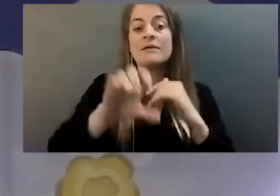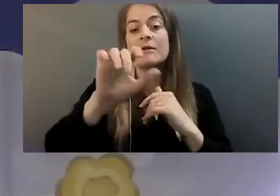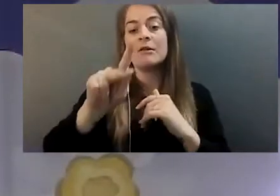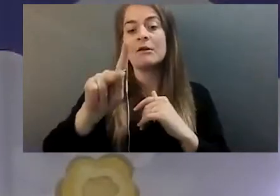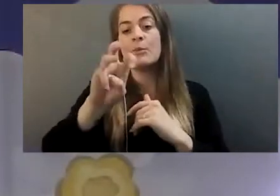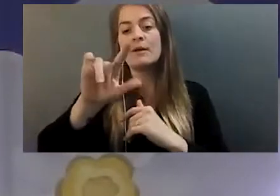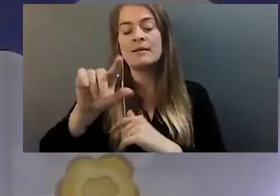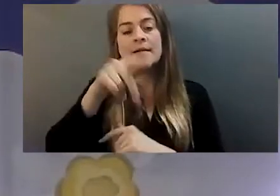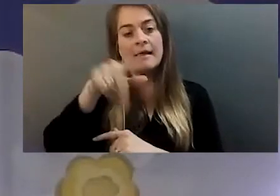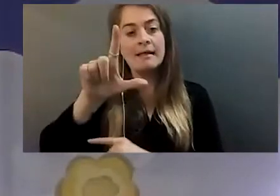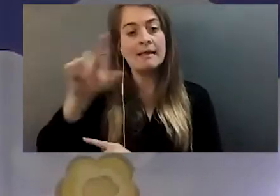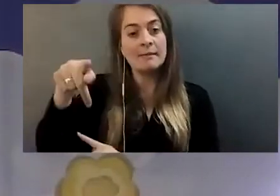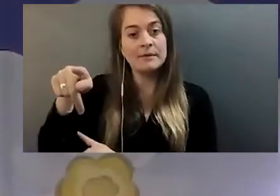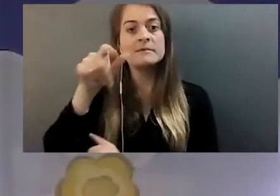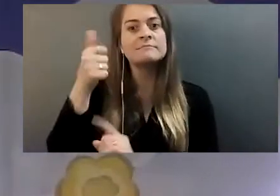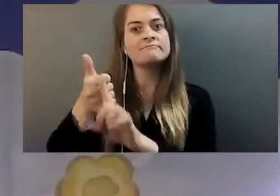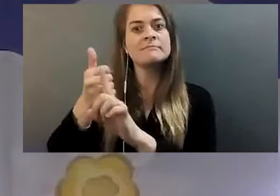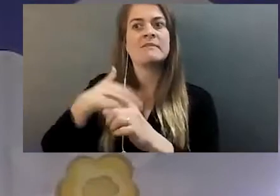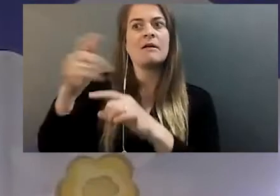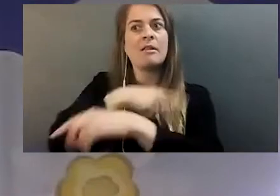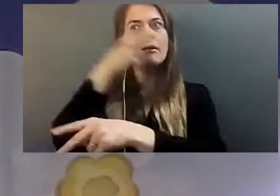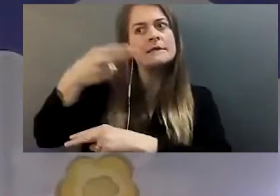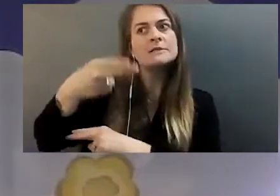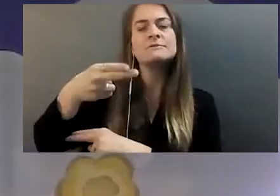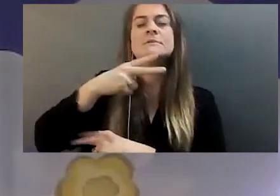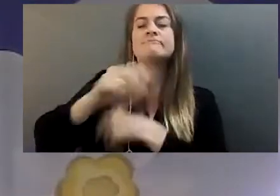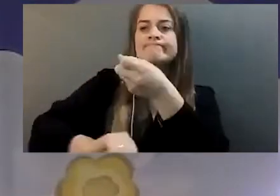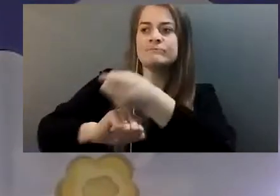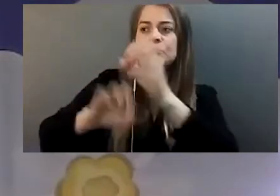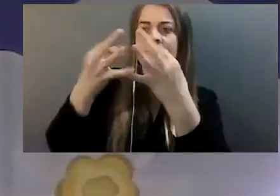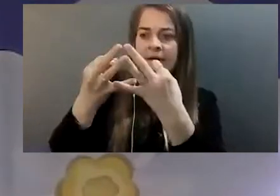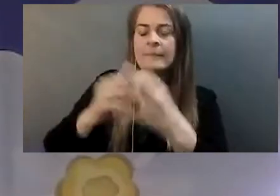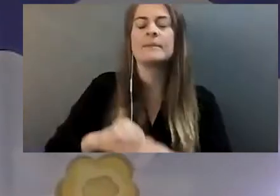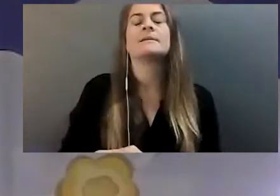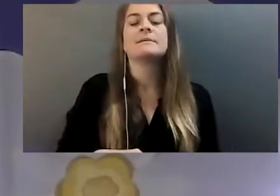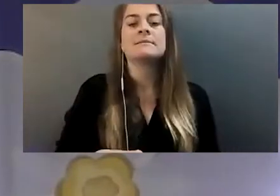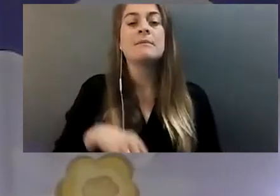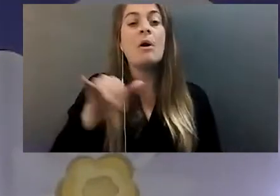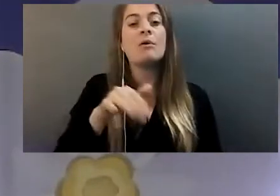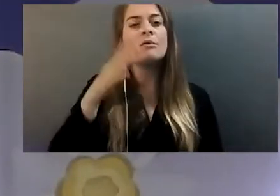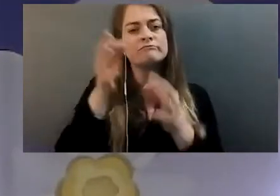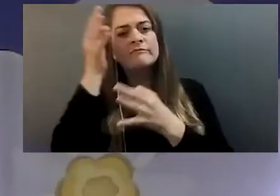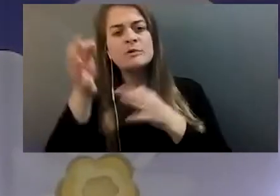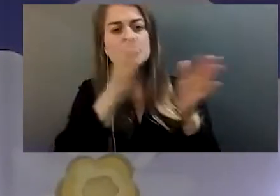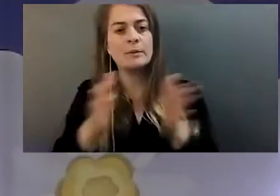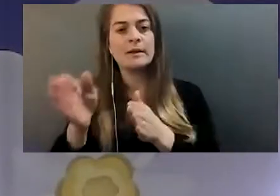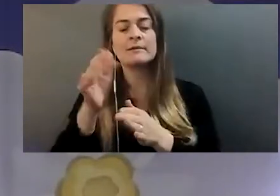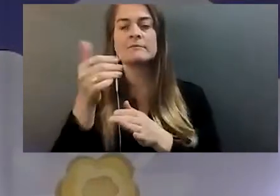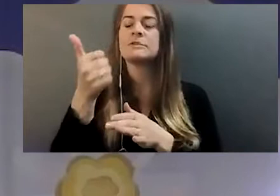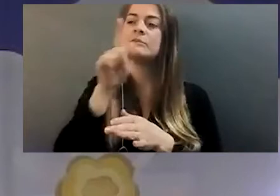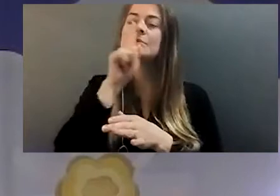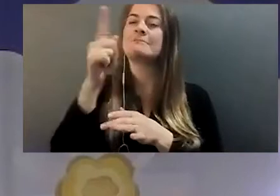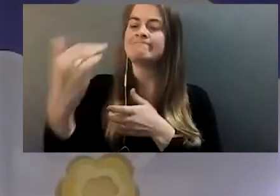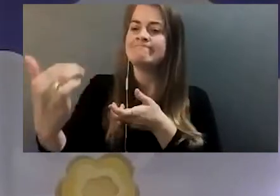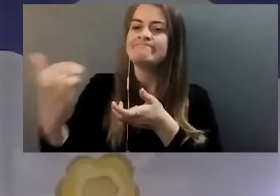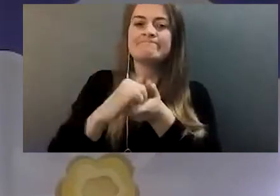and she has a long history of supporting families affected by dementia and planning for the future. She's a dear friend of the Society and a special person